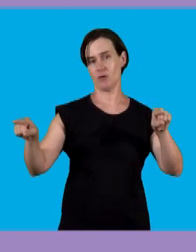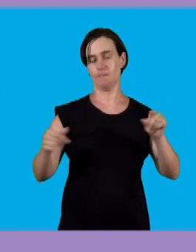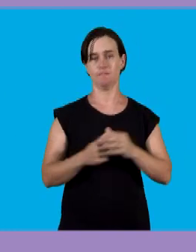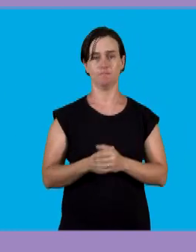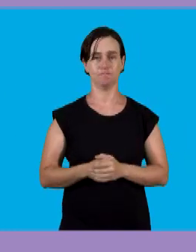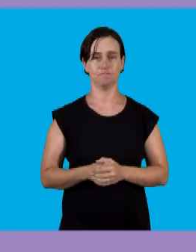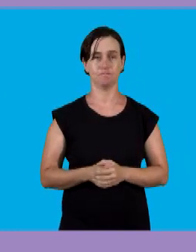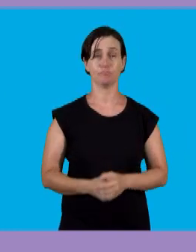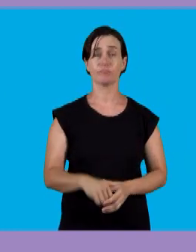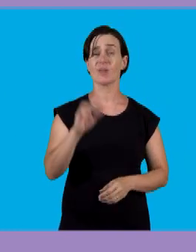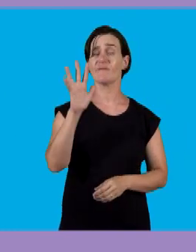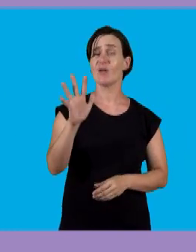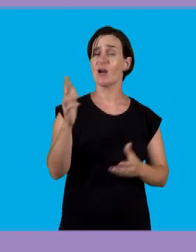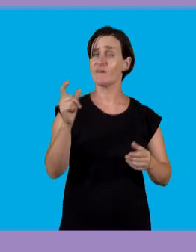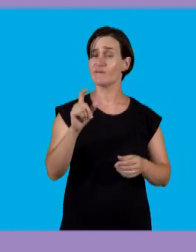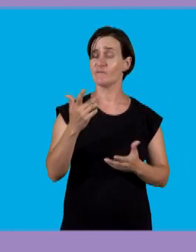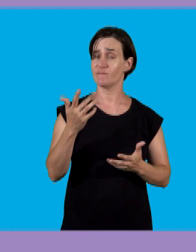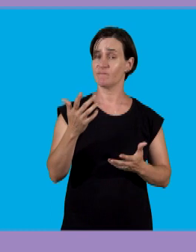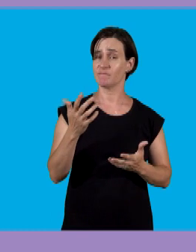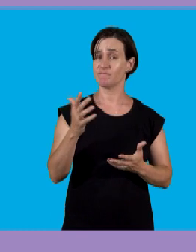with the 3. So 5